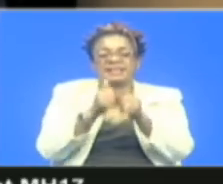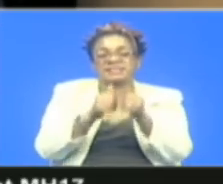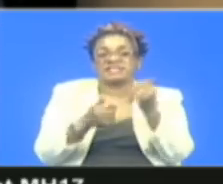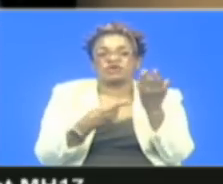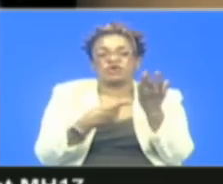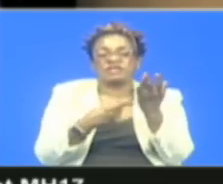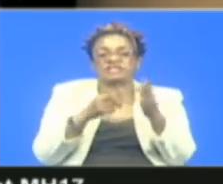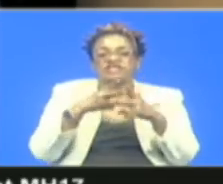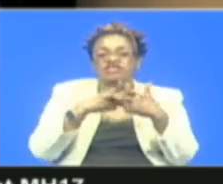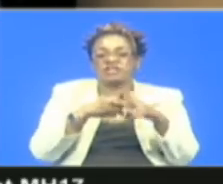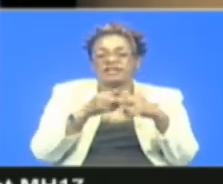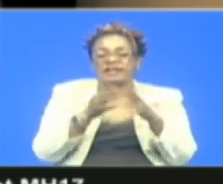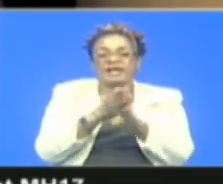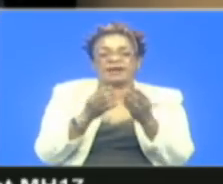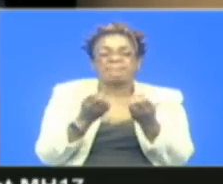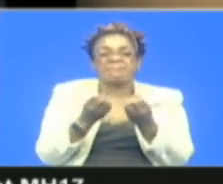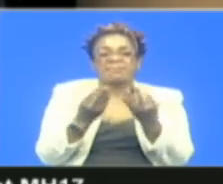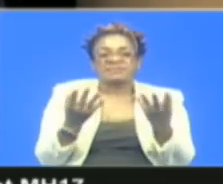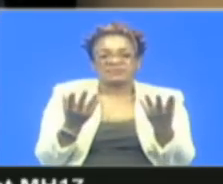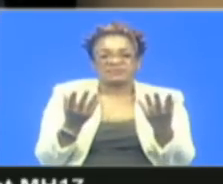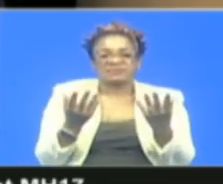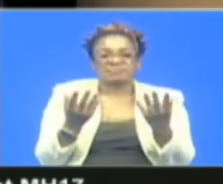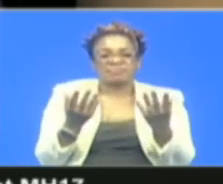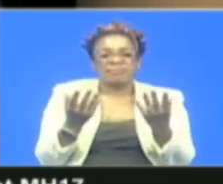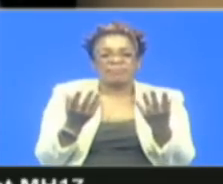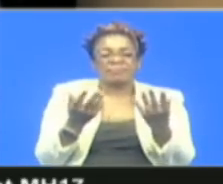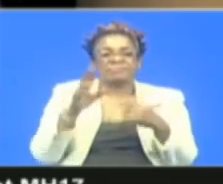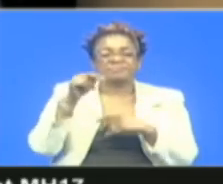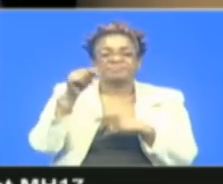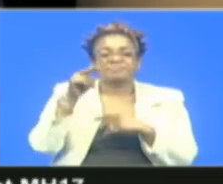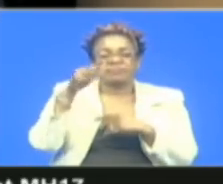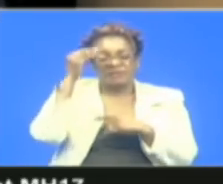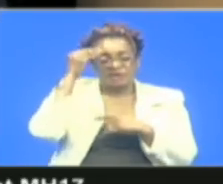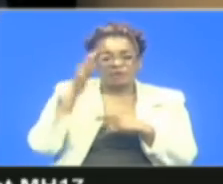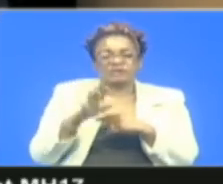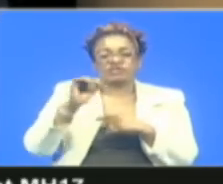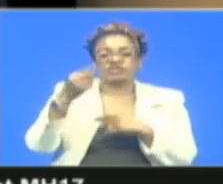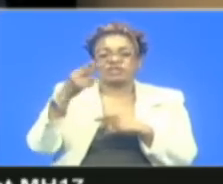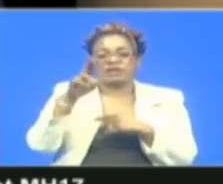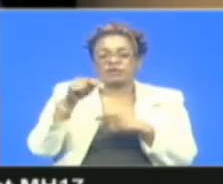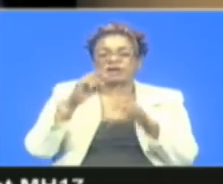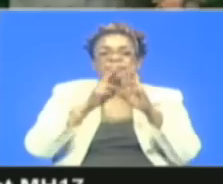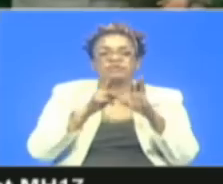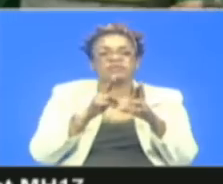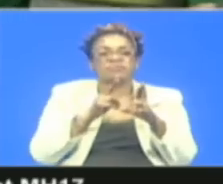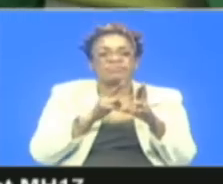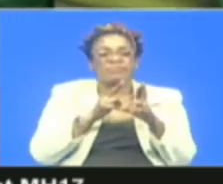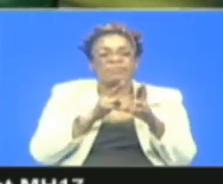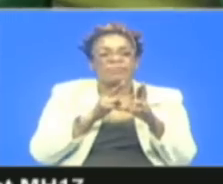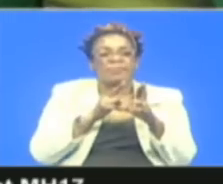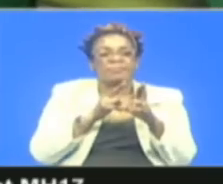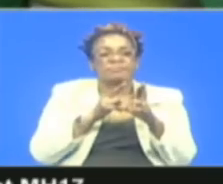engineering and mathematics courses. And TV's education reporter Sharon Baranga reports.